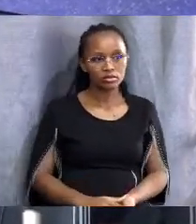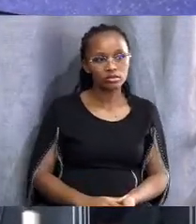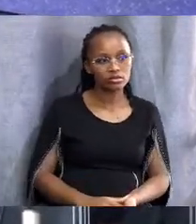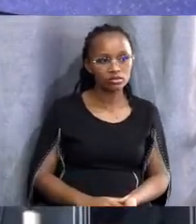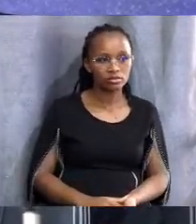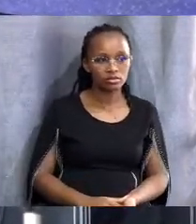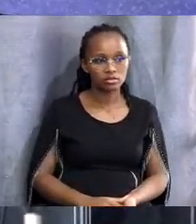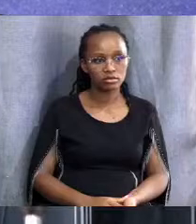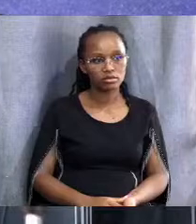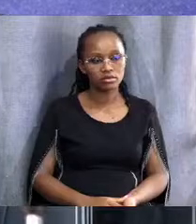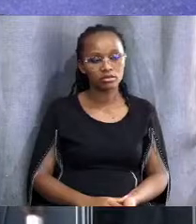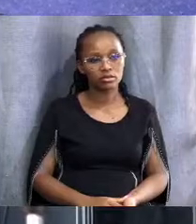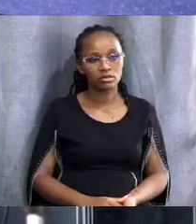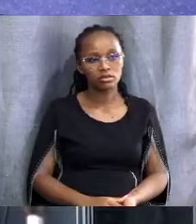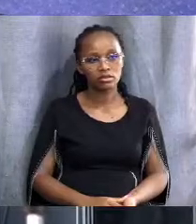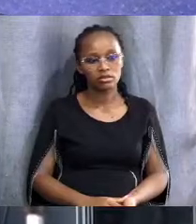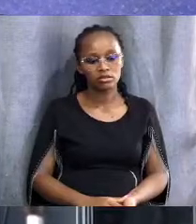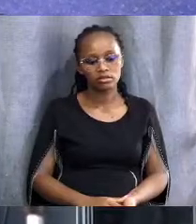Our readings